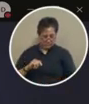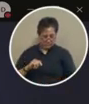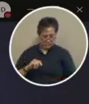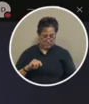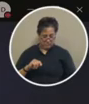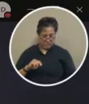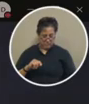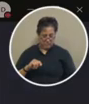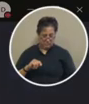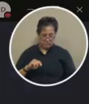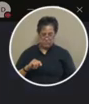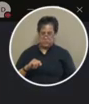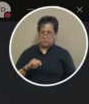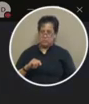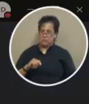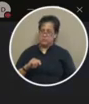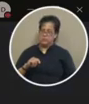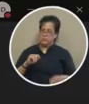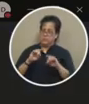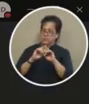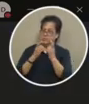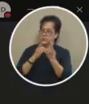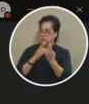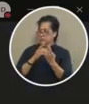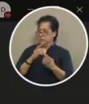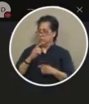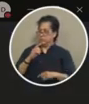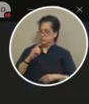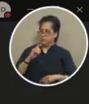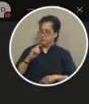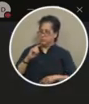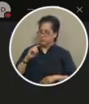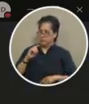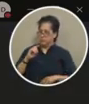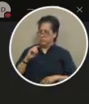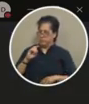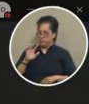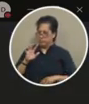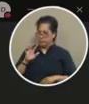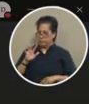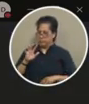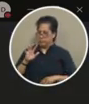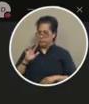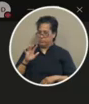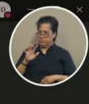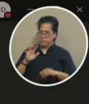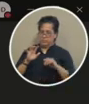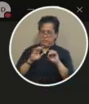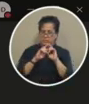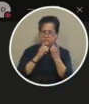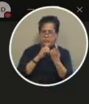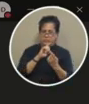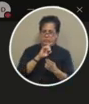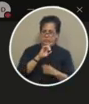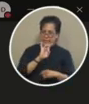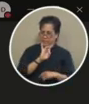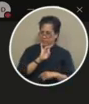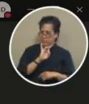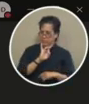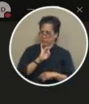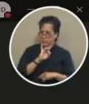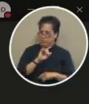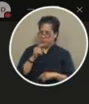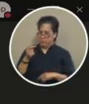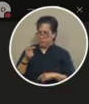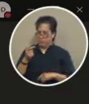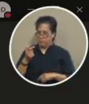Okay, Isabel Salcido, I think you have Representative Salcido, you have a question, and I think Representative Lazarga as well. Okay,